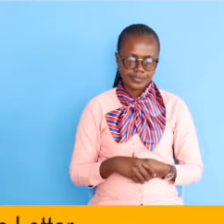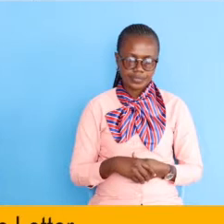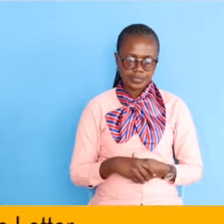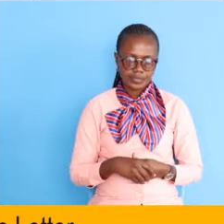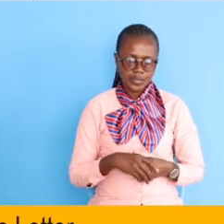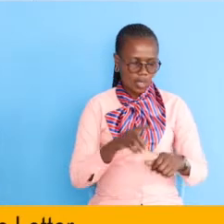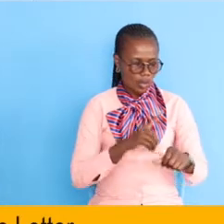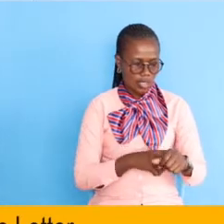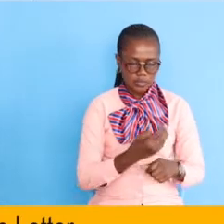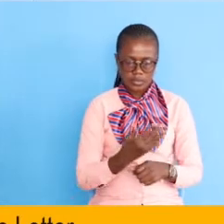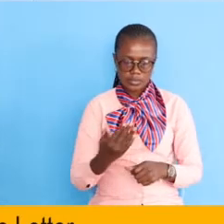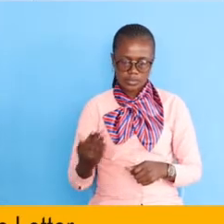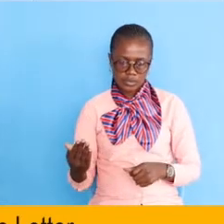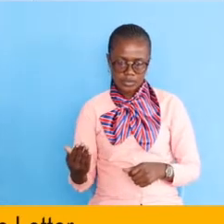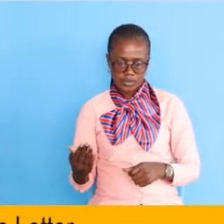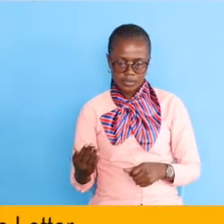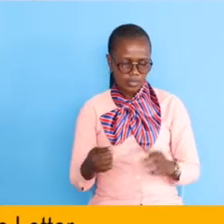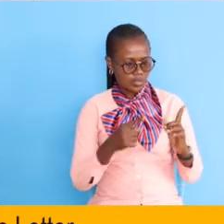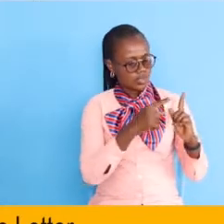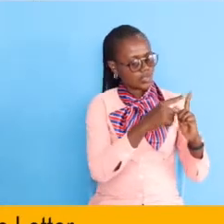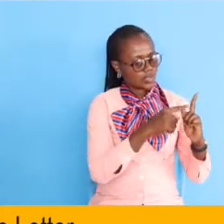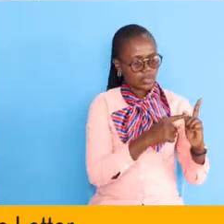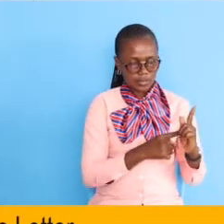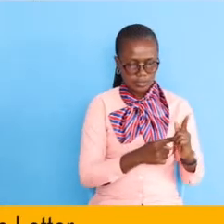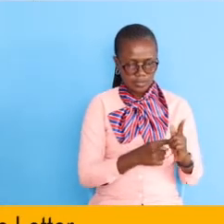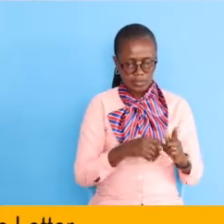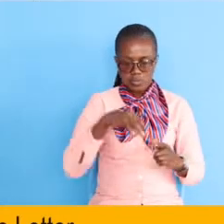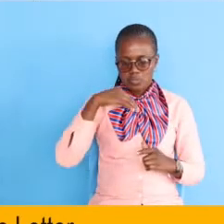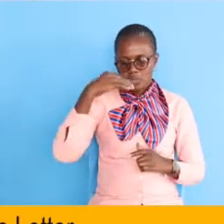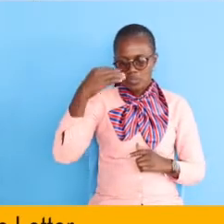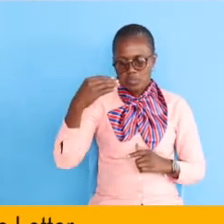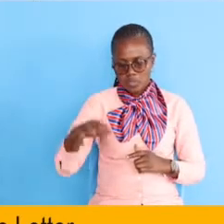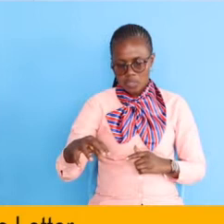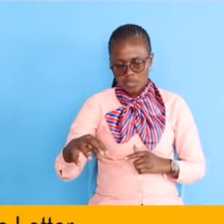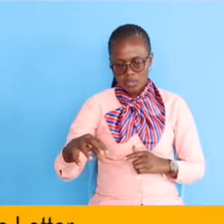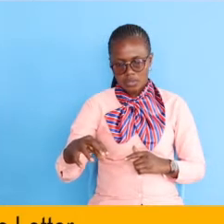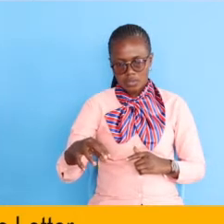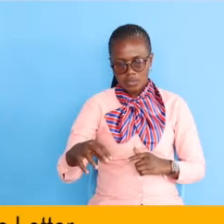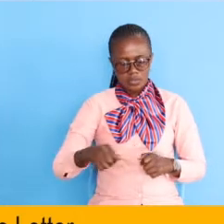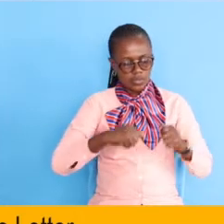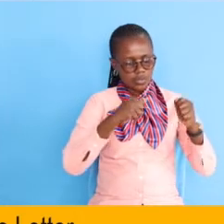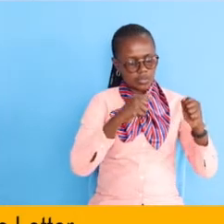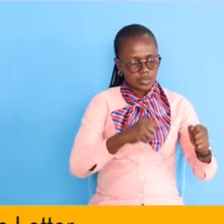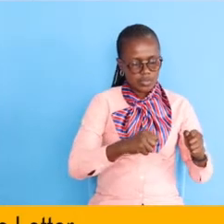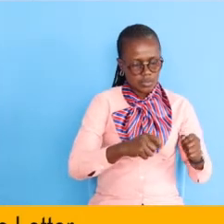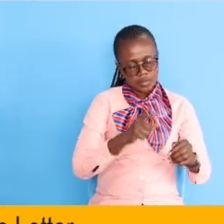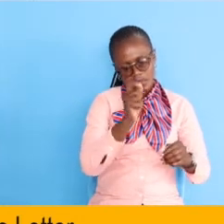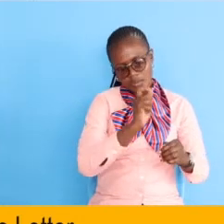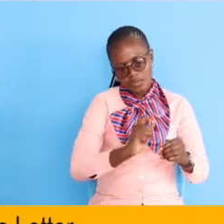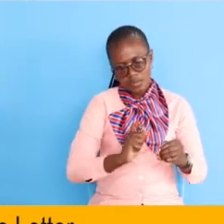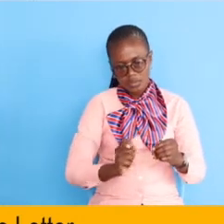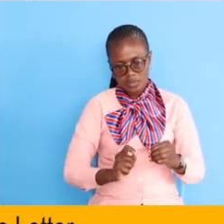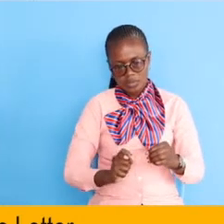Sometimes, as I said, even the date and the year, it has to be included in the reference number. So it will depend